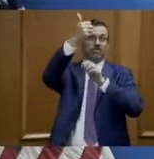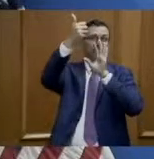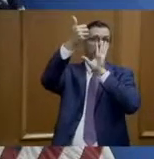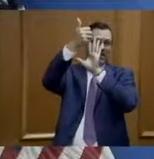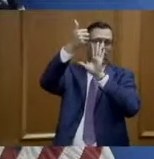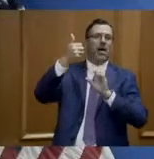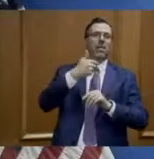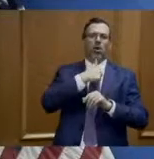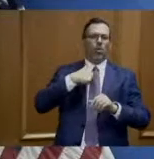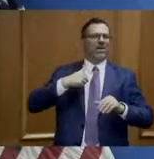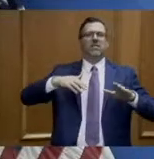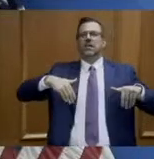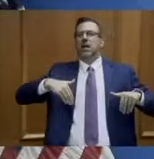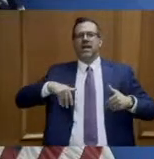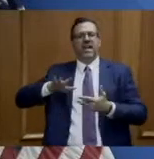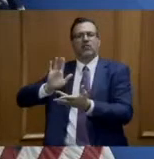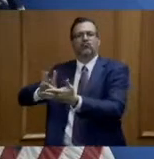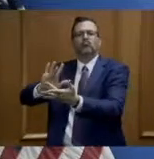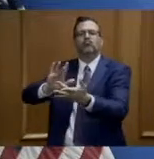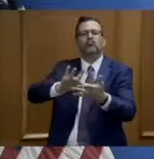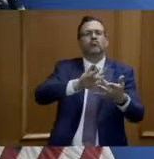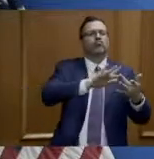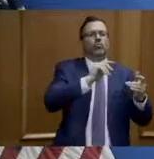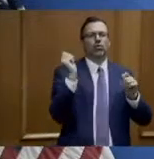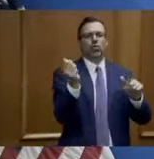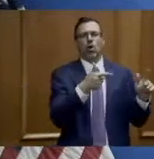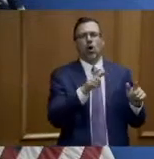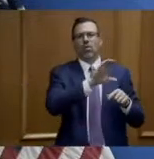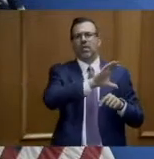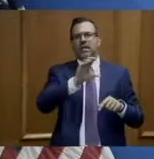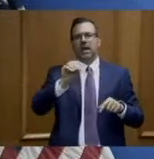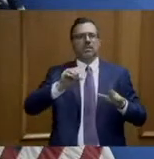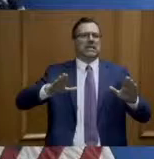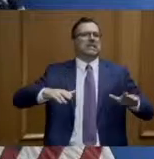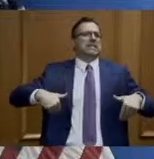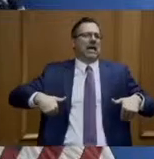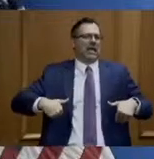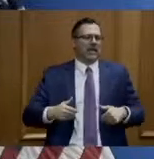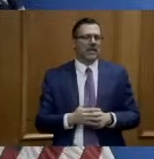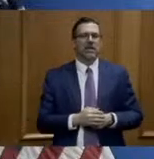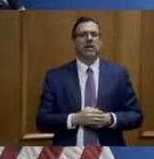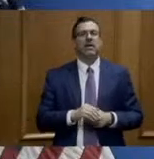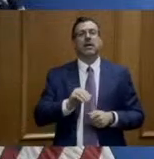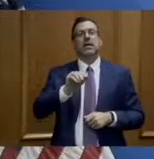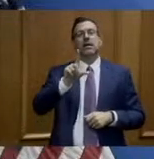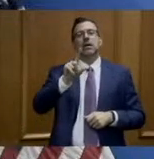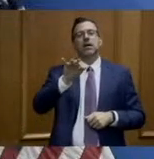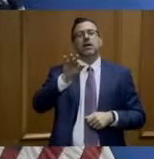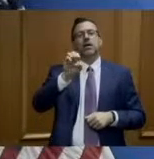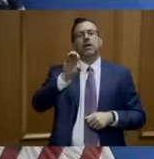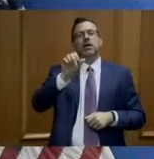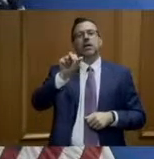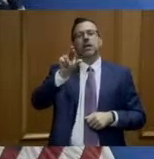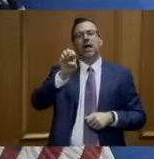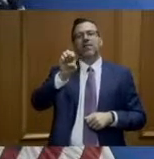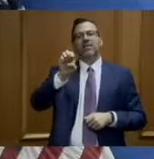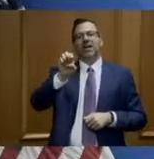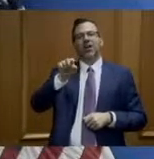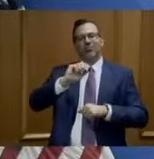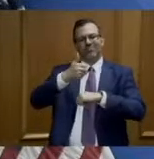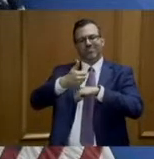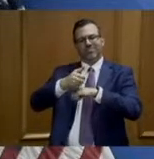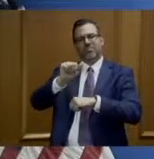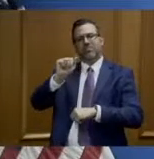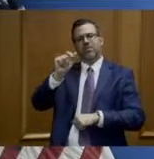the different provider franchises or independent providers. Life Care in Athens specifically was